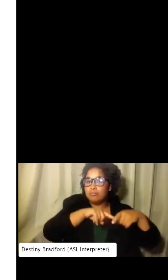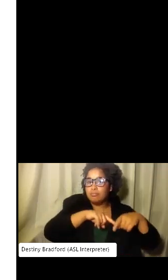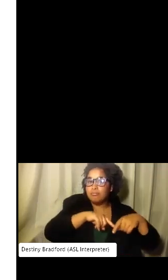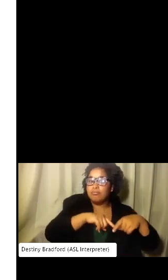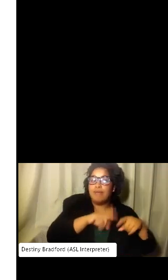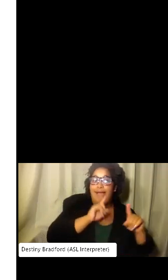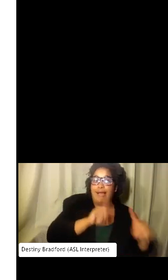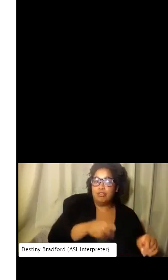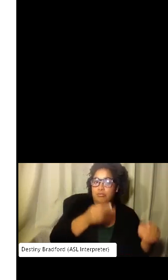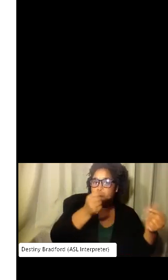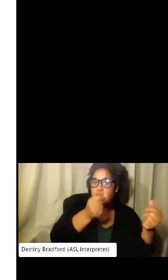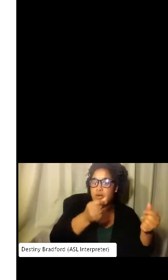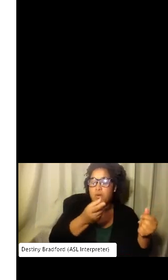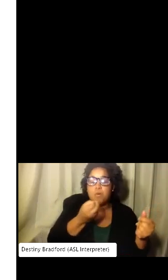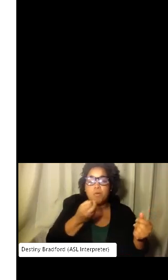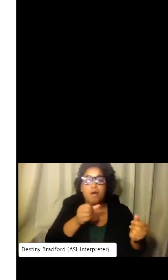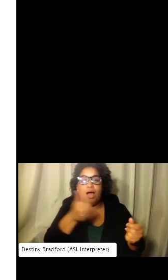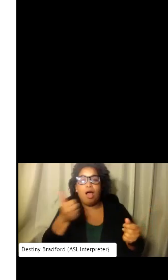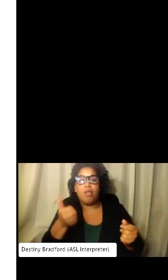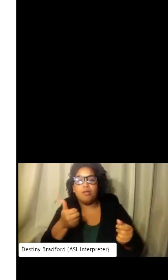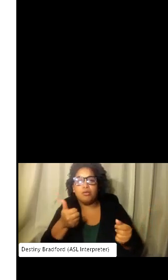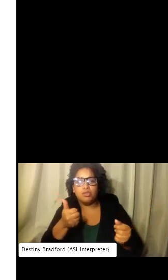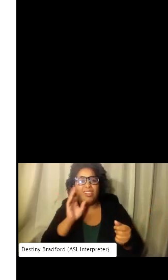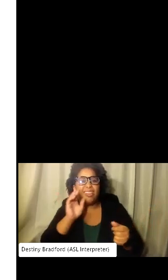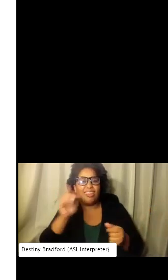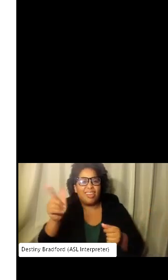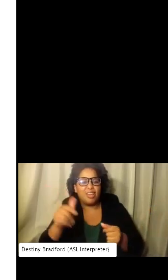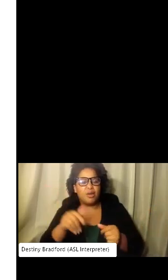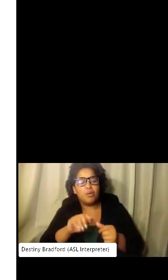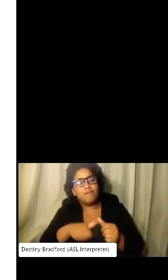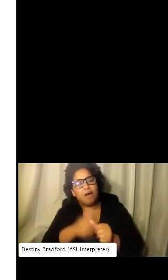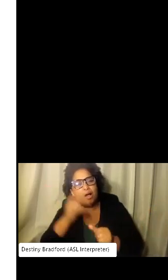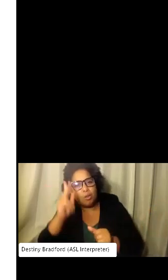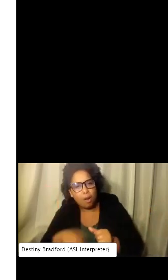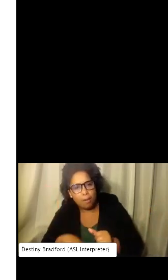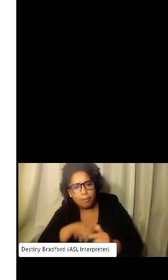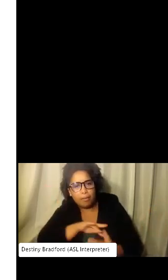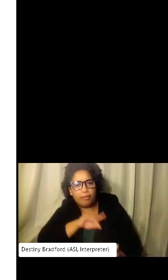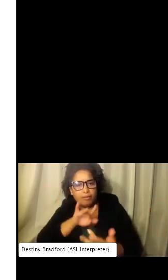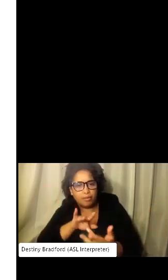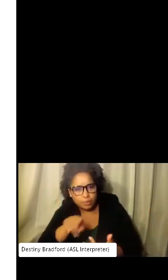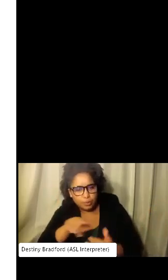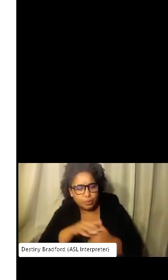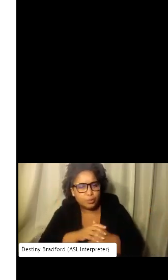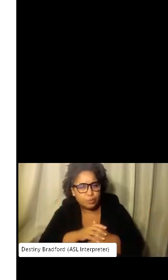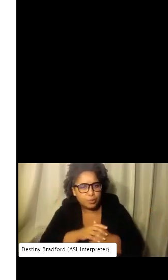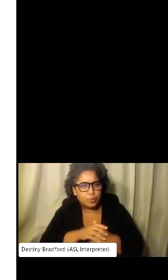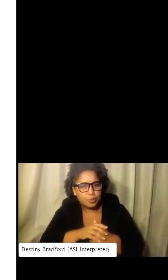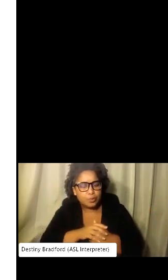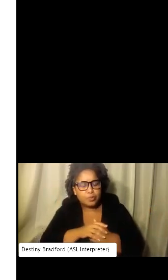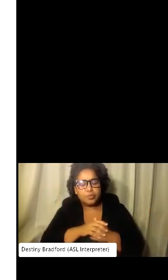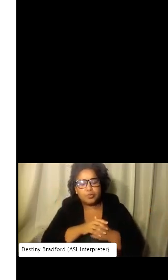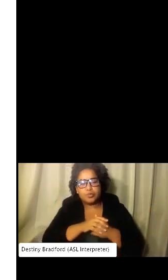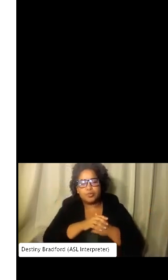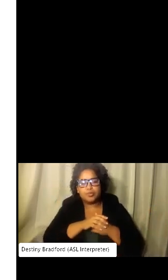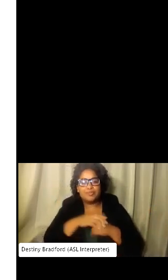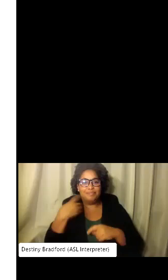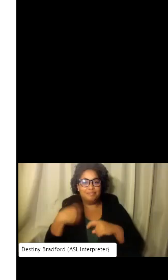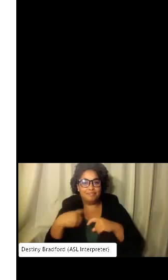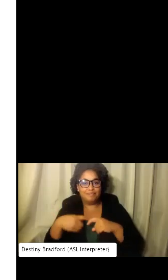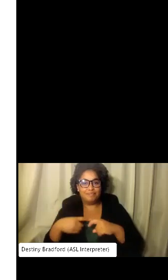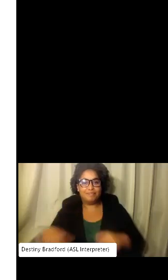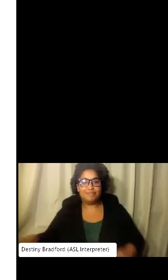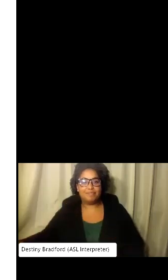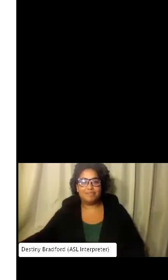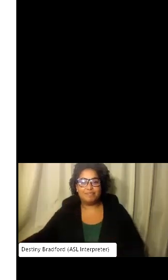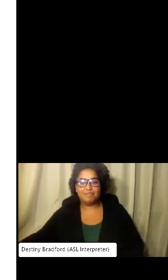time, or we may ask for your email address so we can follow up afterwards. Si necesita hacer